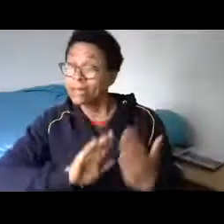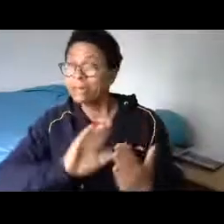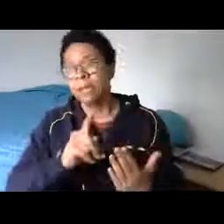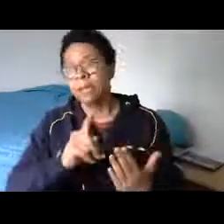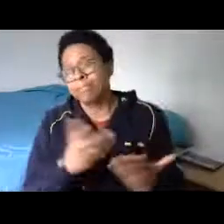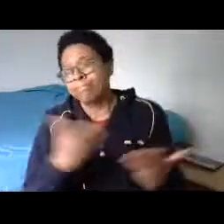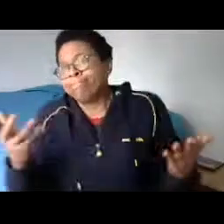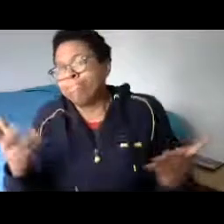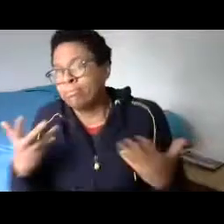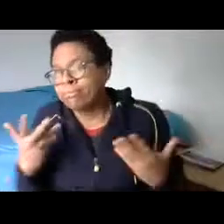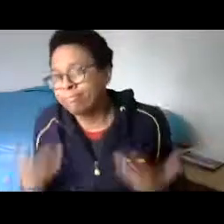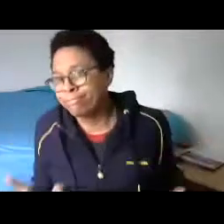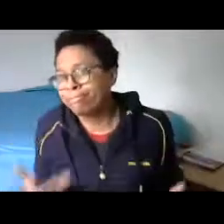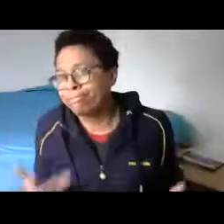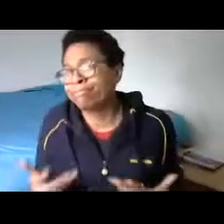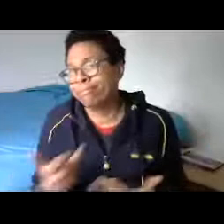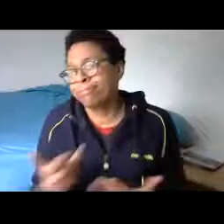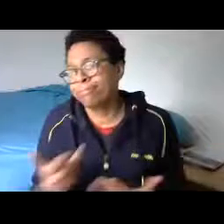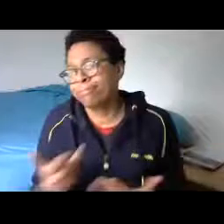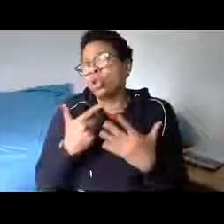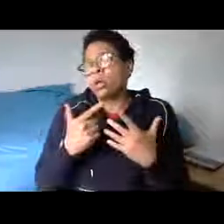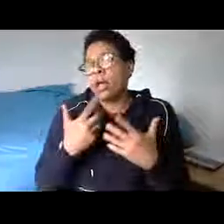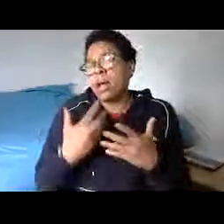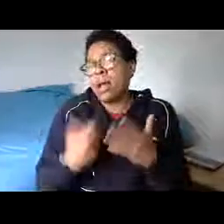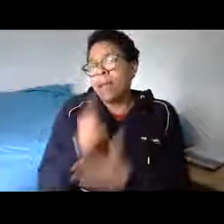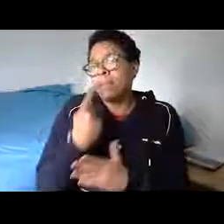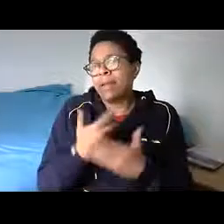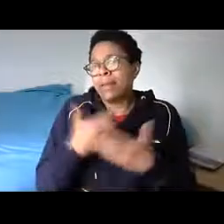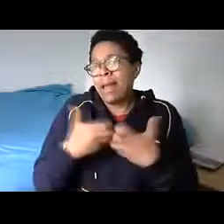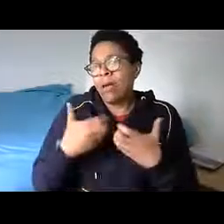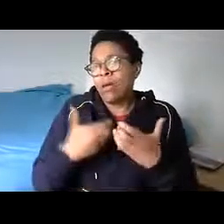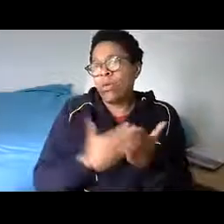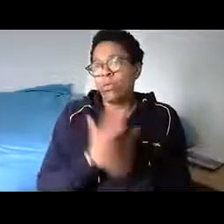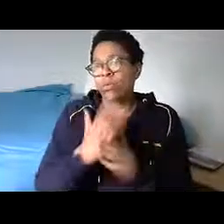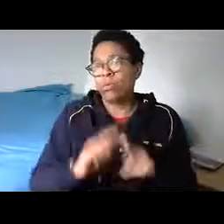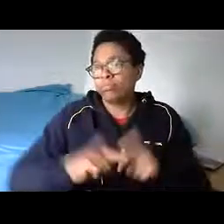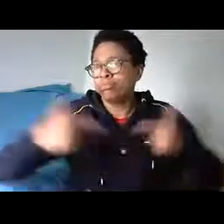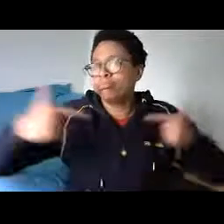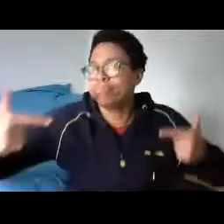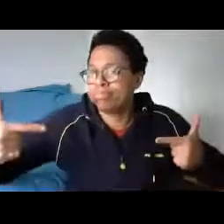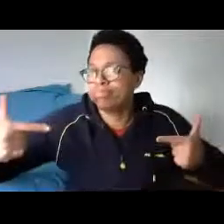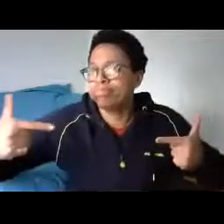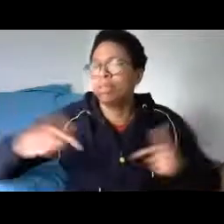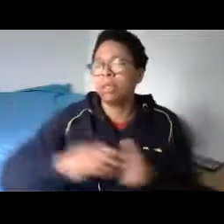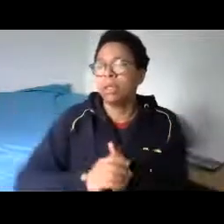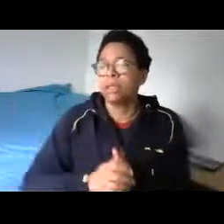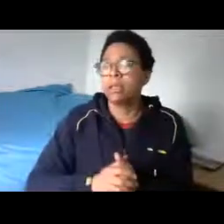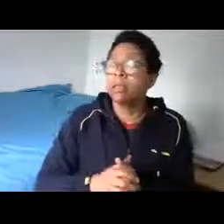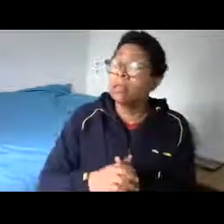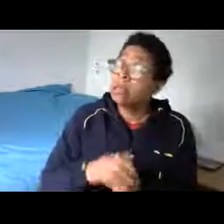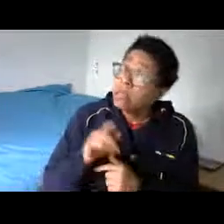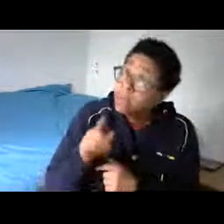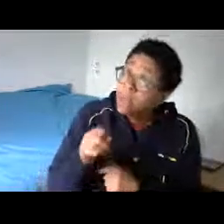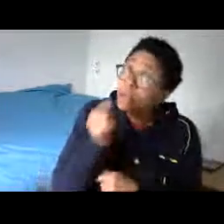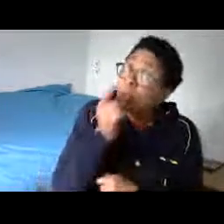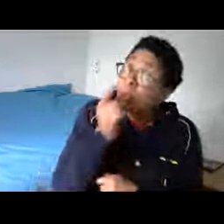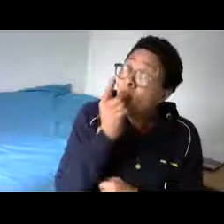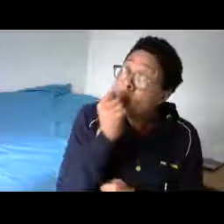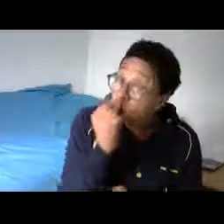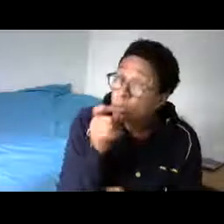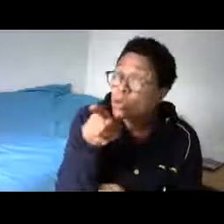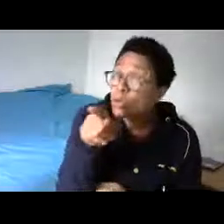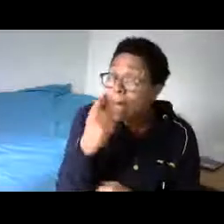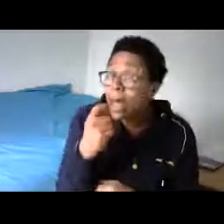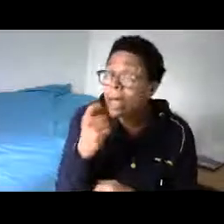course they are remote, and there is also an option to do a supported self-assessment, which